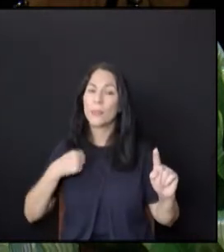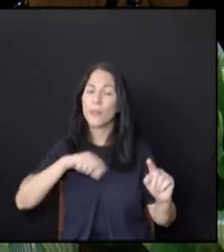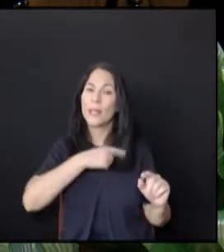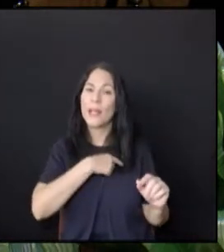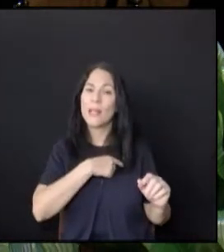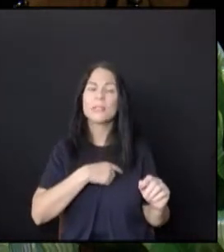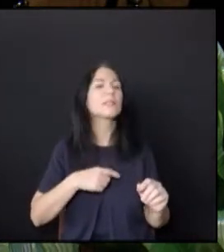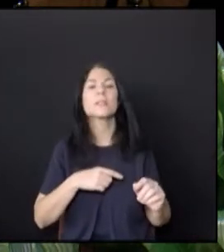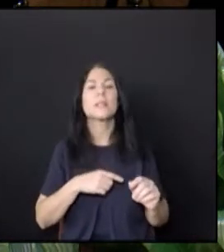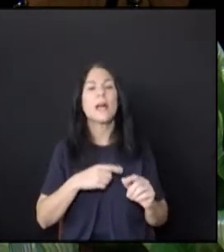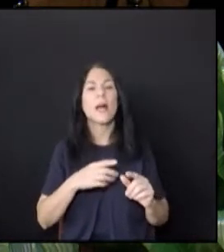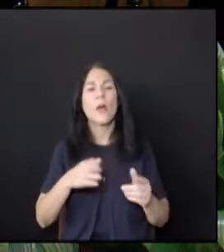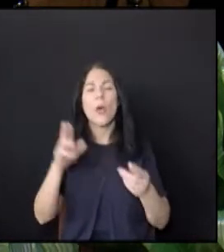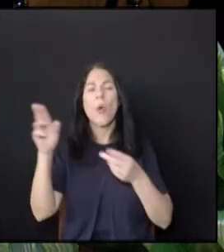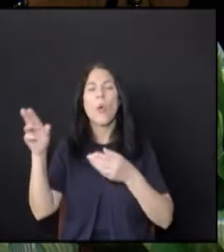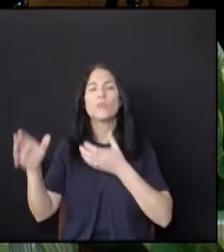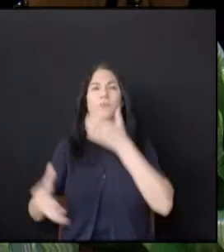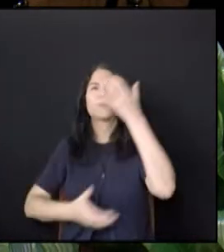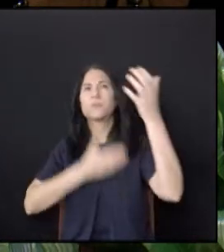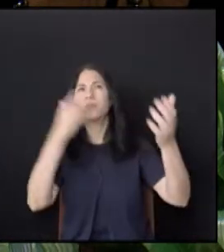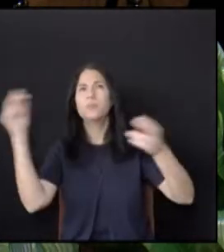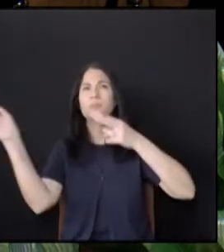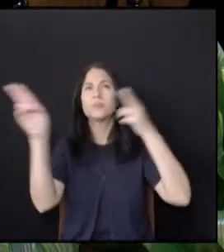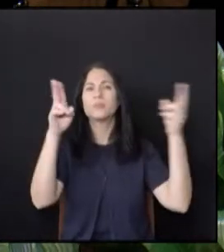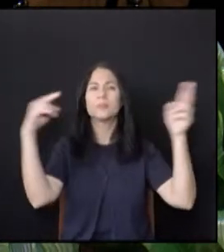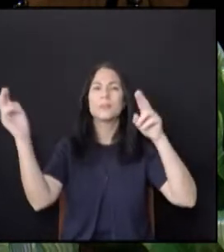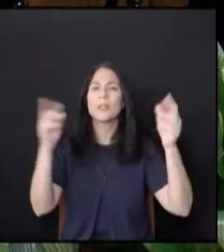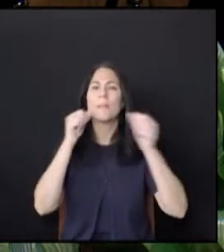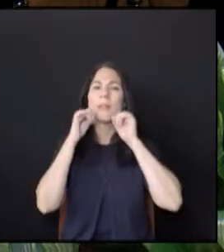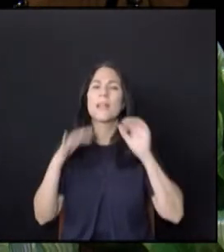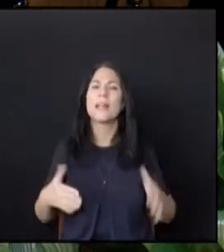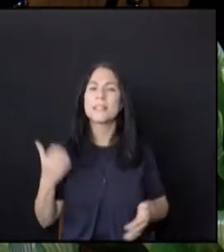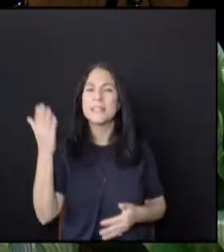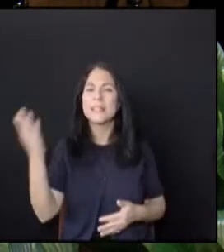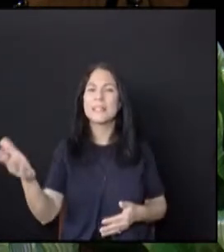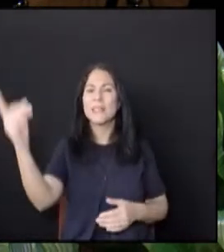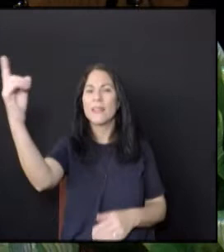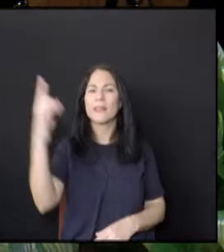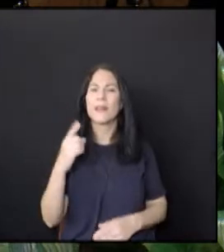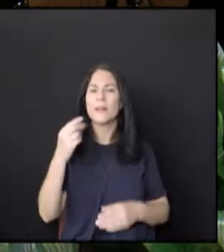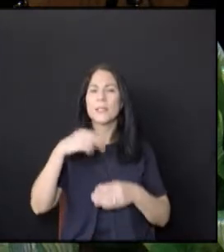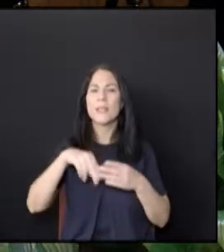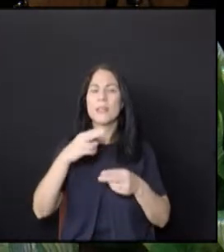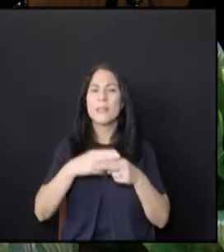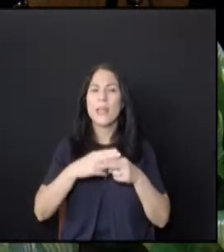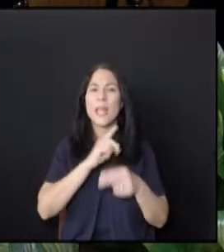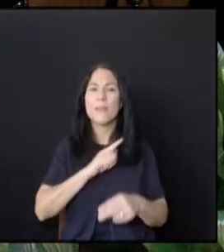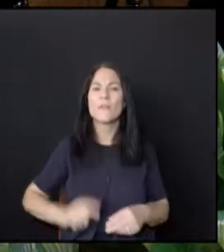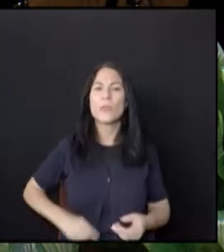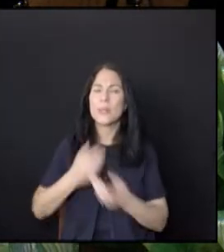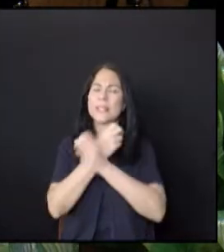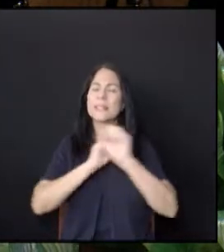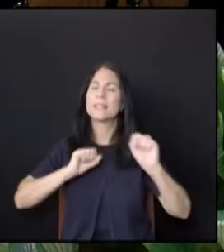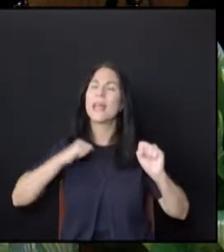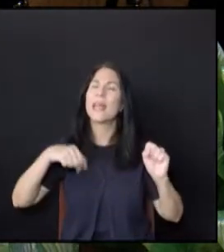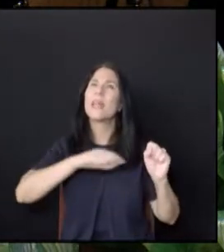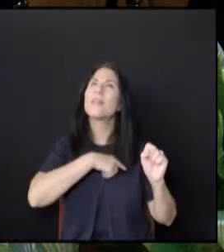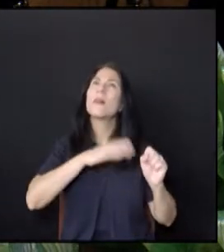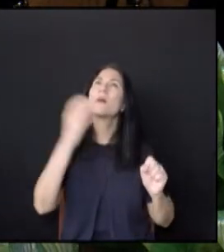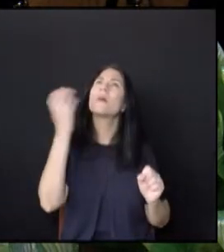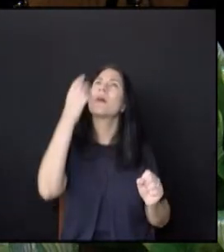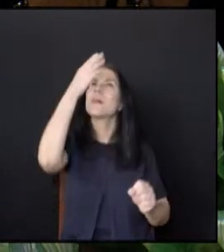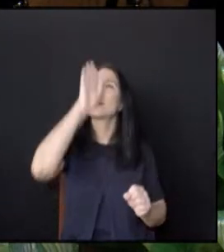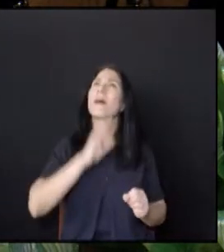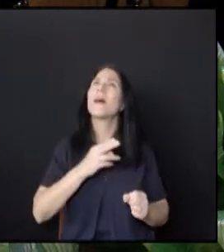followed him were shouting, "Hosanna to the Son of David. Blessed is he who comes in the name of the Lord. Save us, O God. Hosanna in the